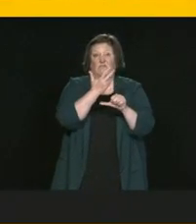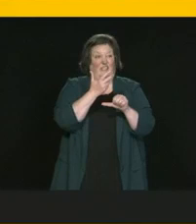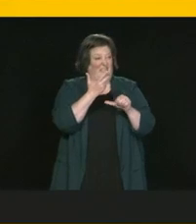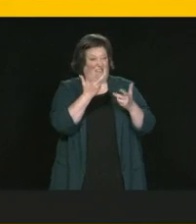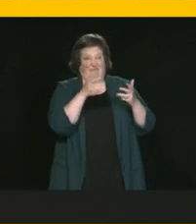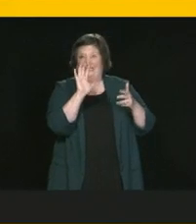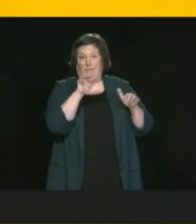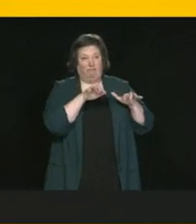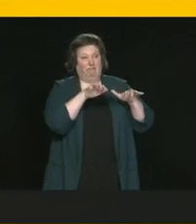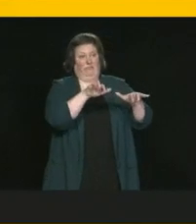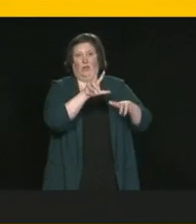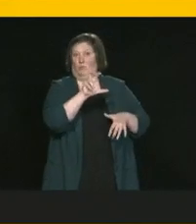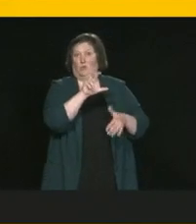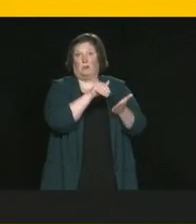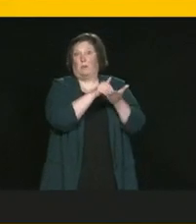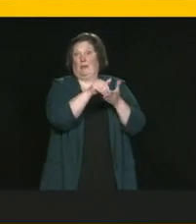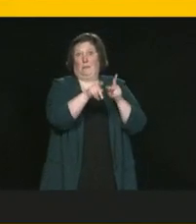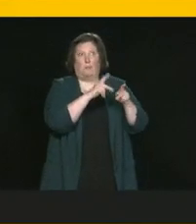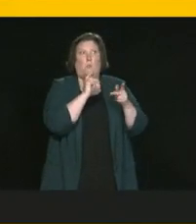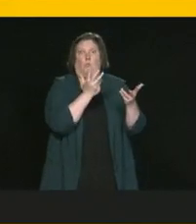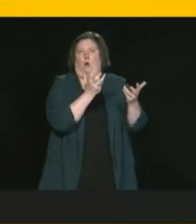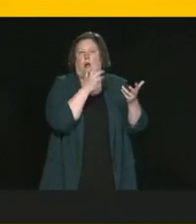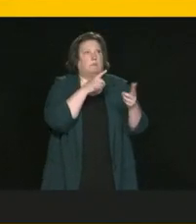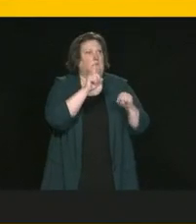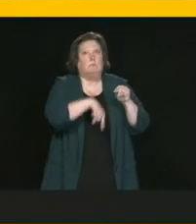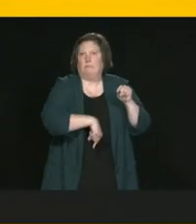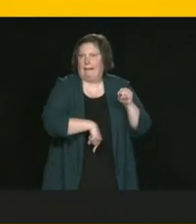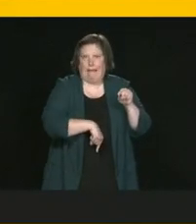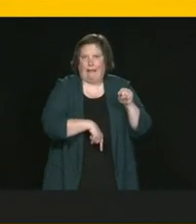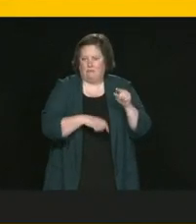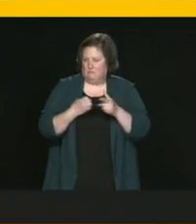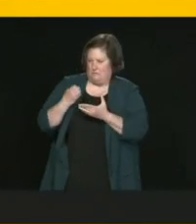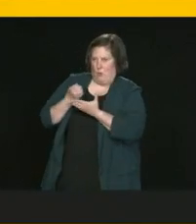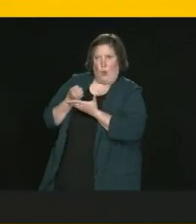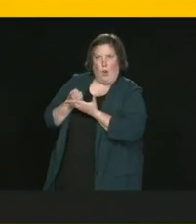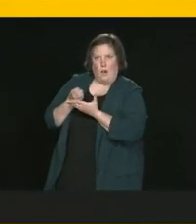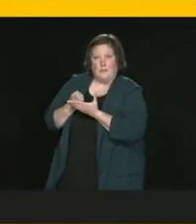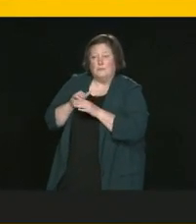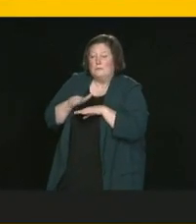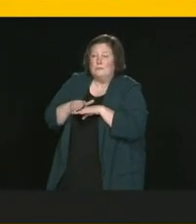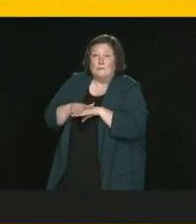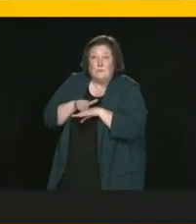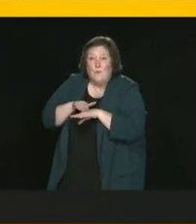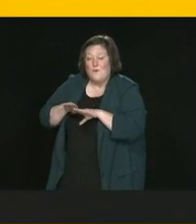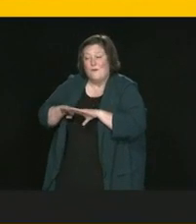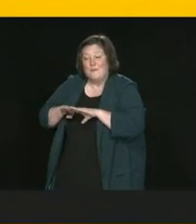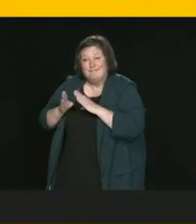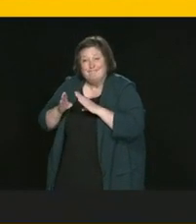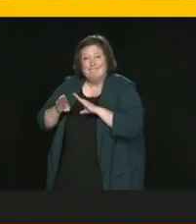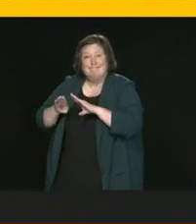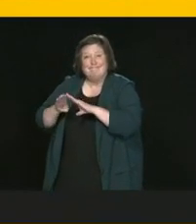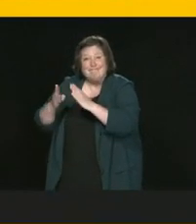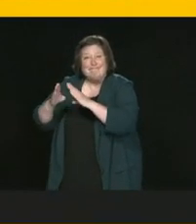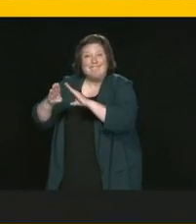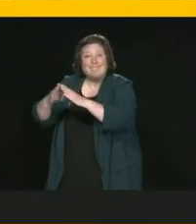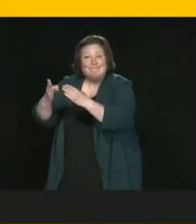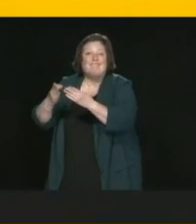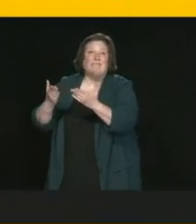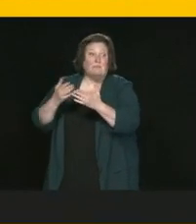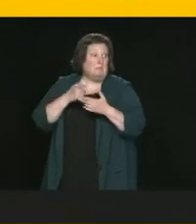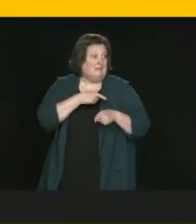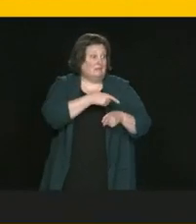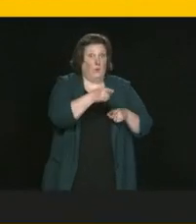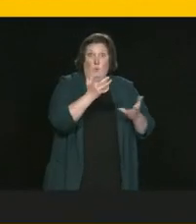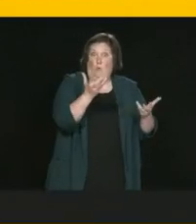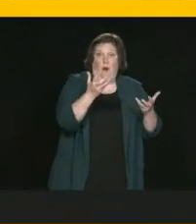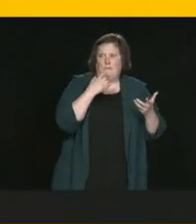but cannot. The economy is slowly starting to reopen, and many people would like to work, but they simply will not be able to do so. So